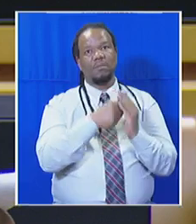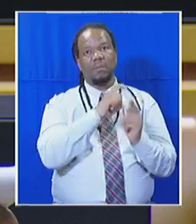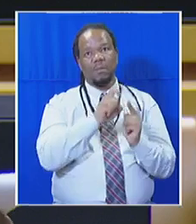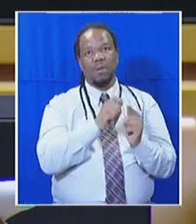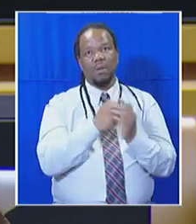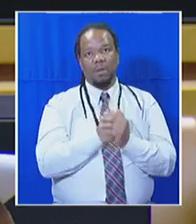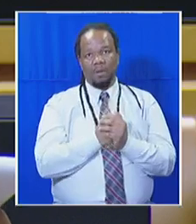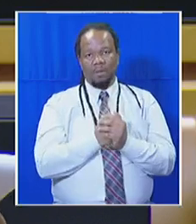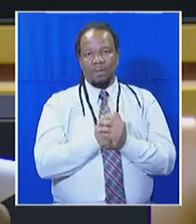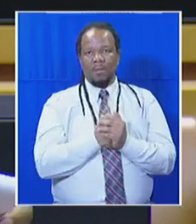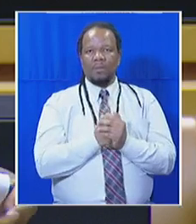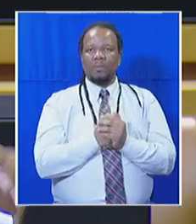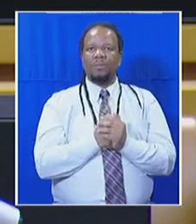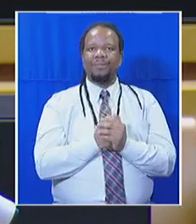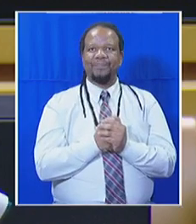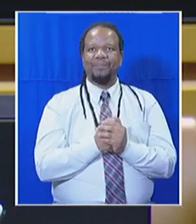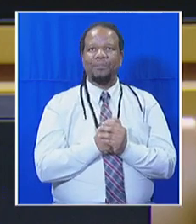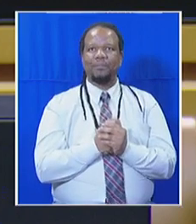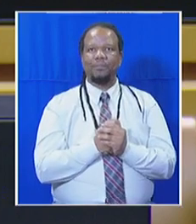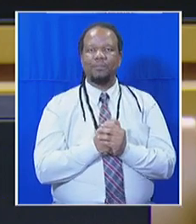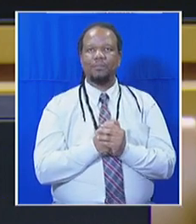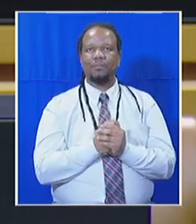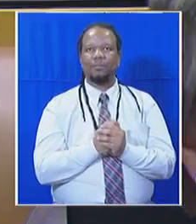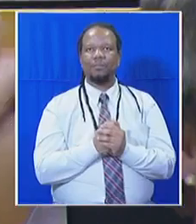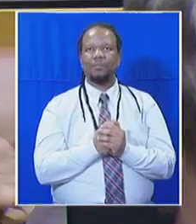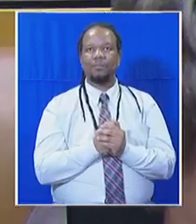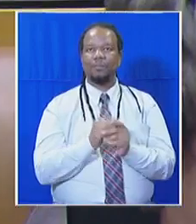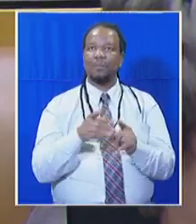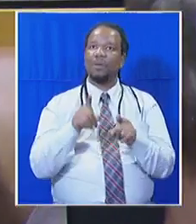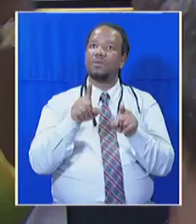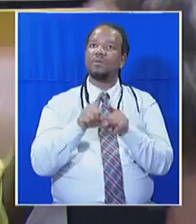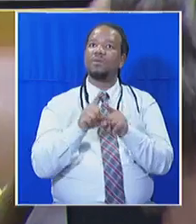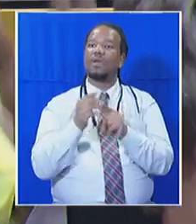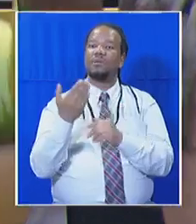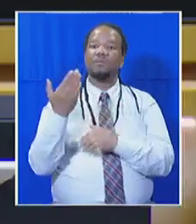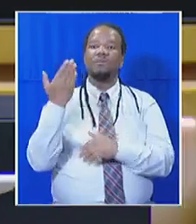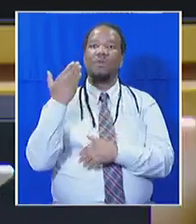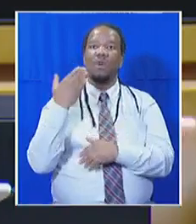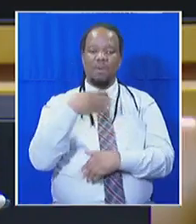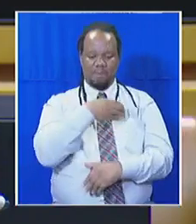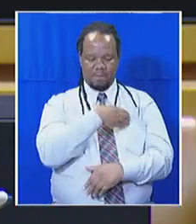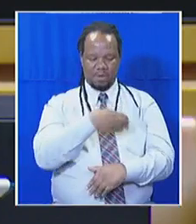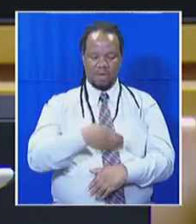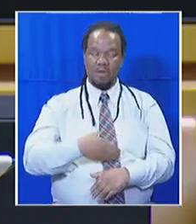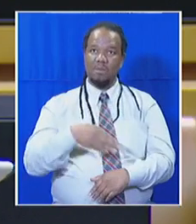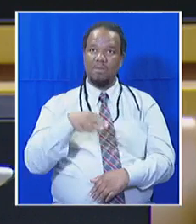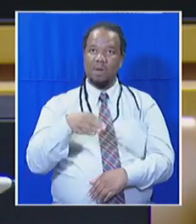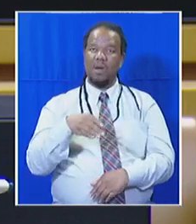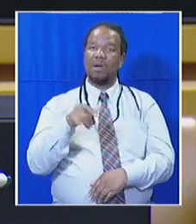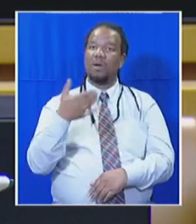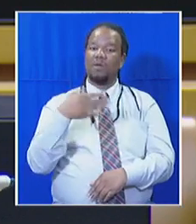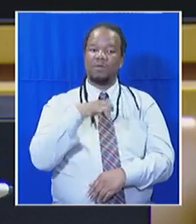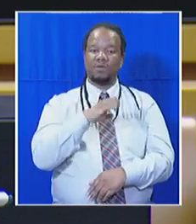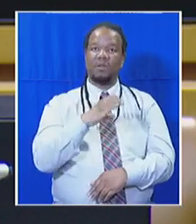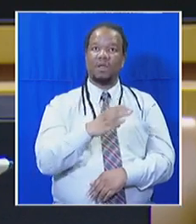I want to also remind the former Premier of the Western Cape, coming from the former Premier of